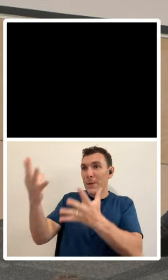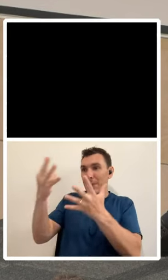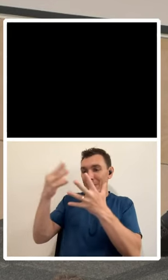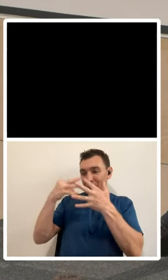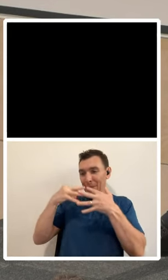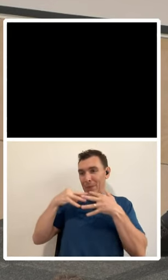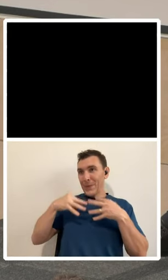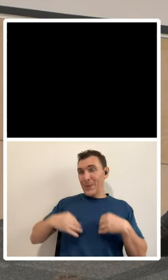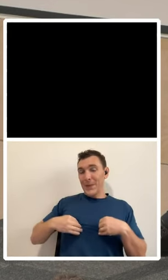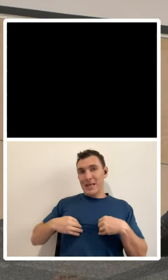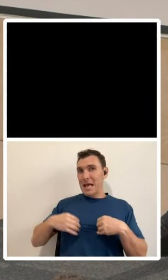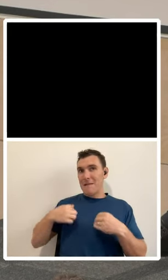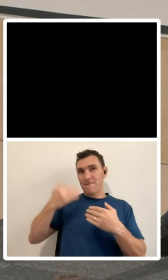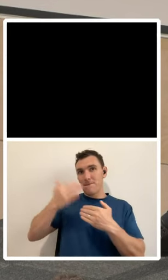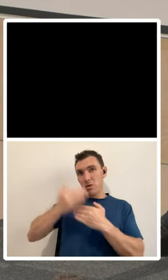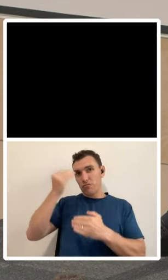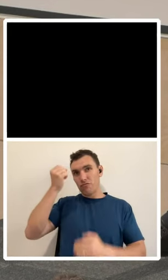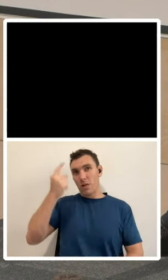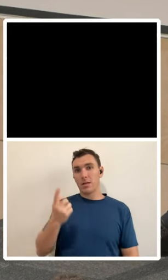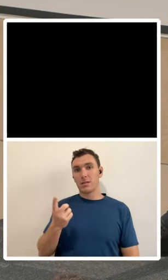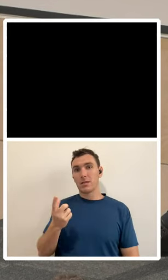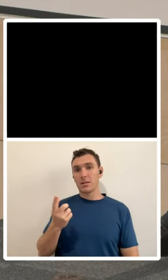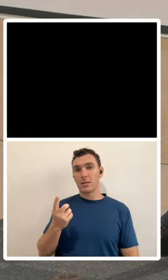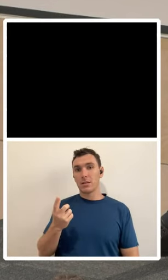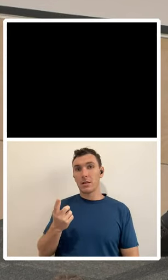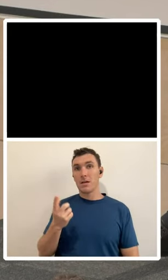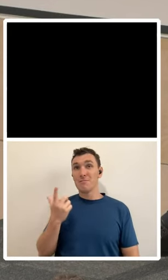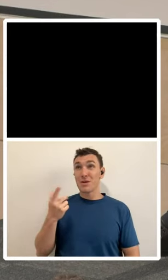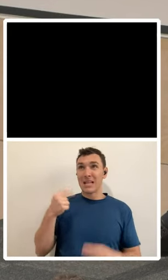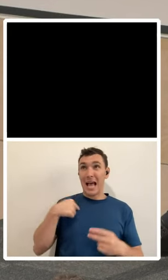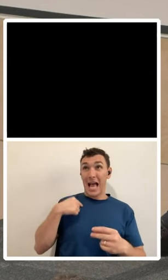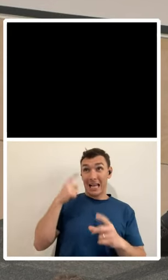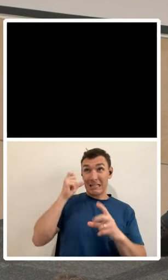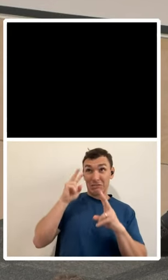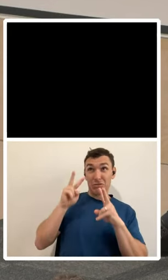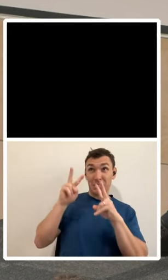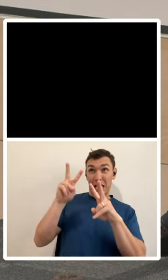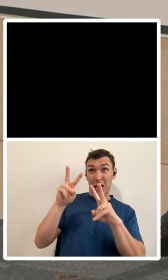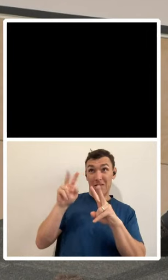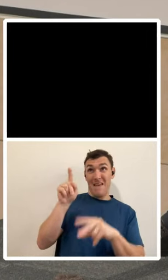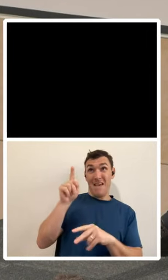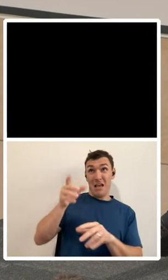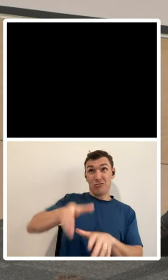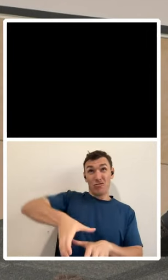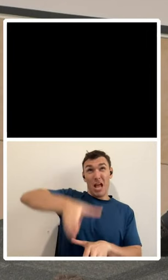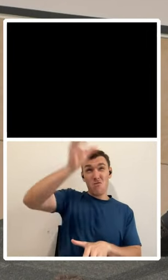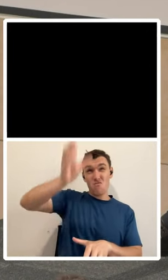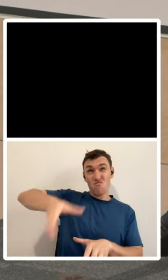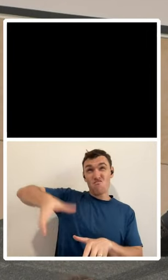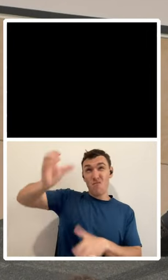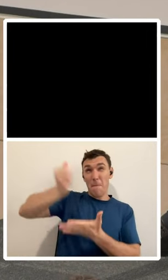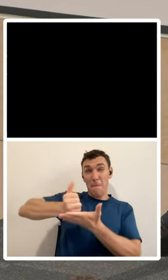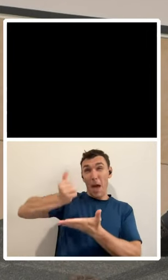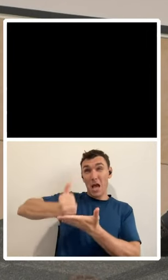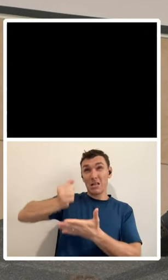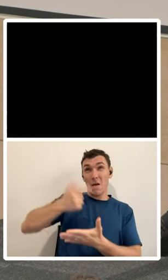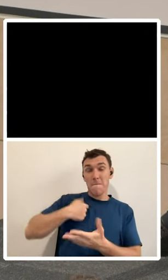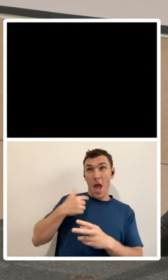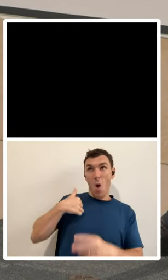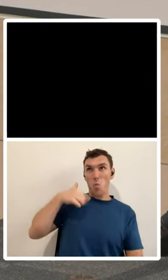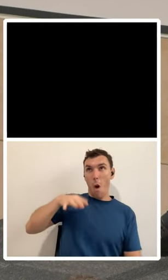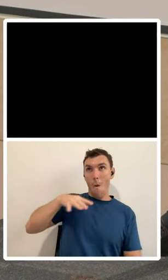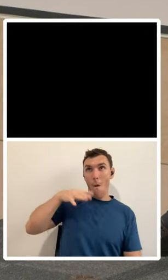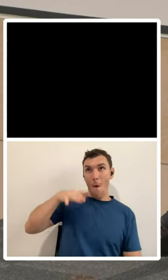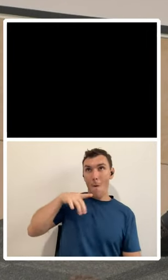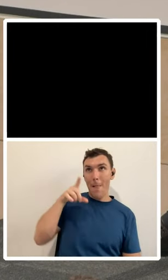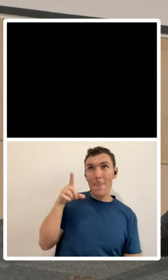you want it, you want it, you want it. And then I get kicked to Japan, and I try and leave in Japan, and circumstances contrive such that I'm basically forced to